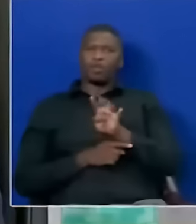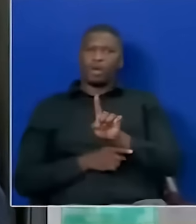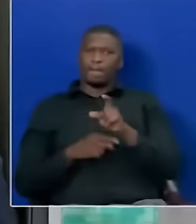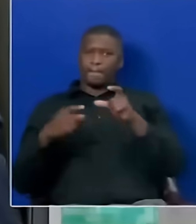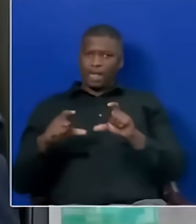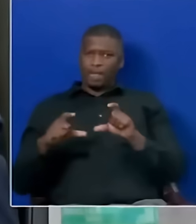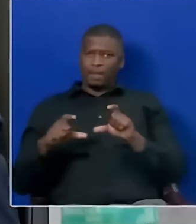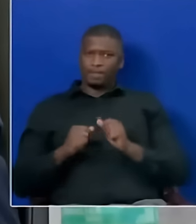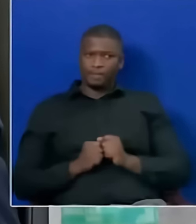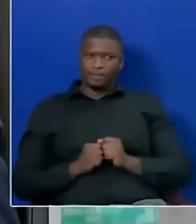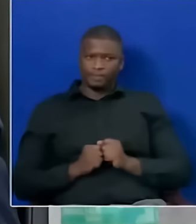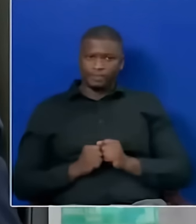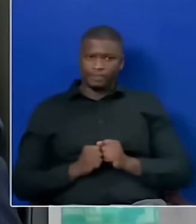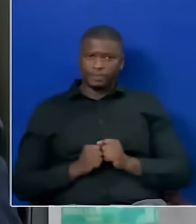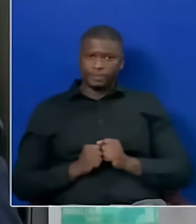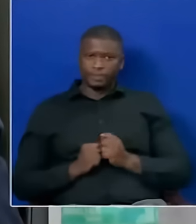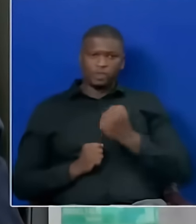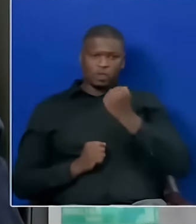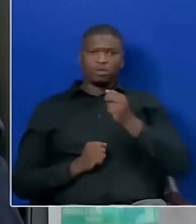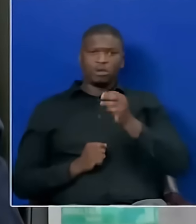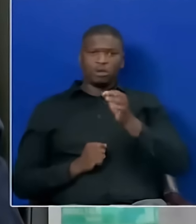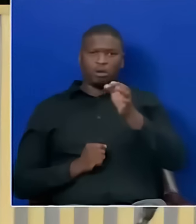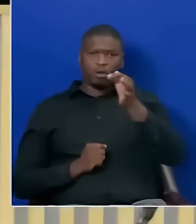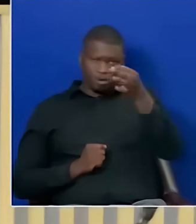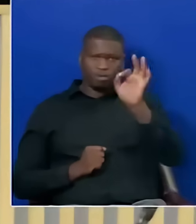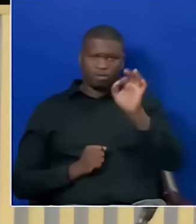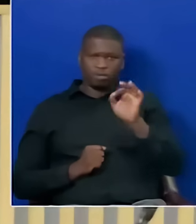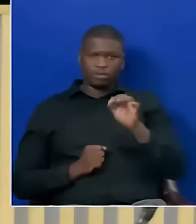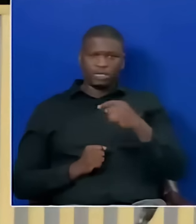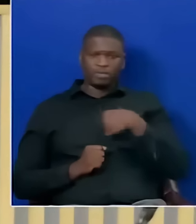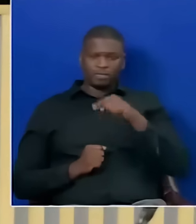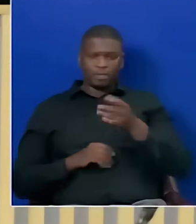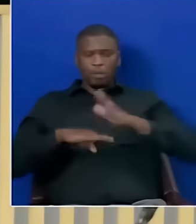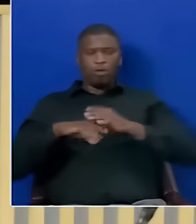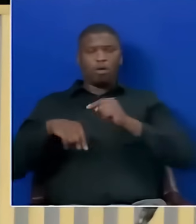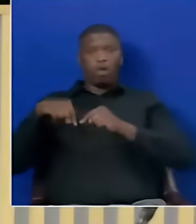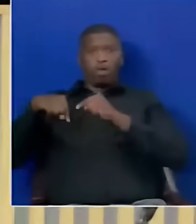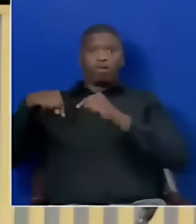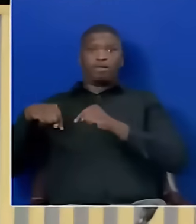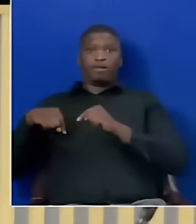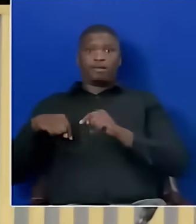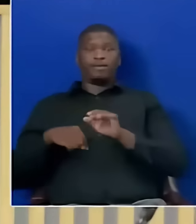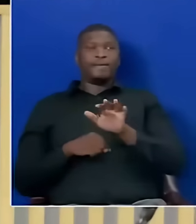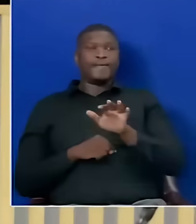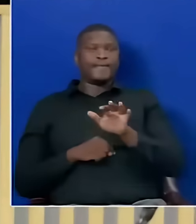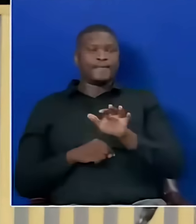sorry, you're right. I need to take you further back. It's